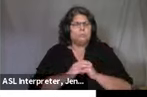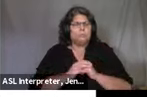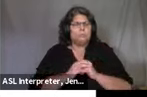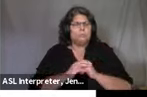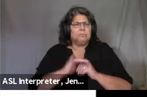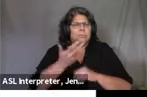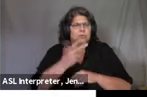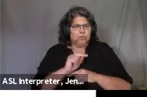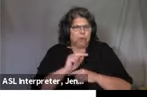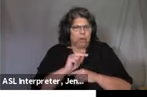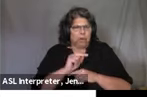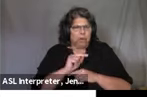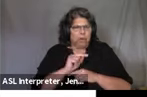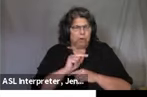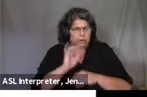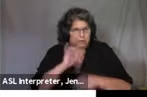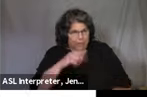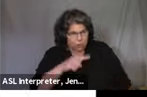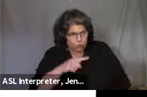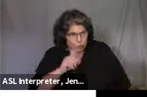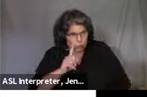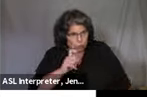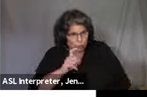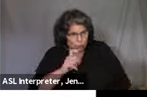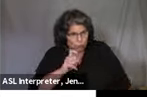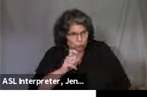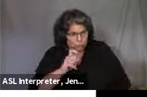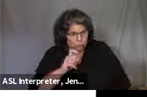John, this might be you. Let me see.